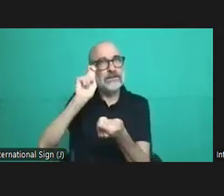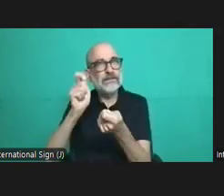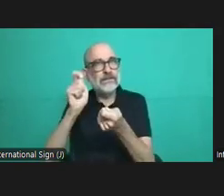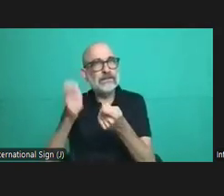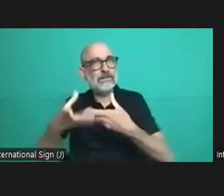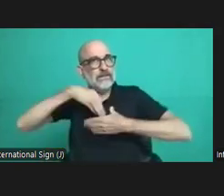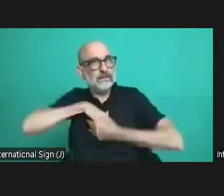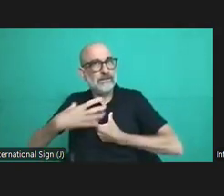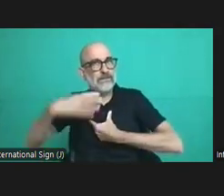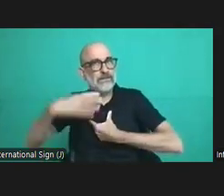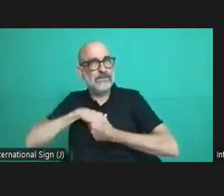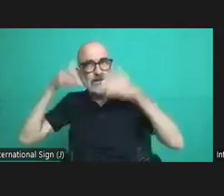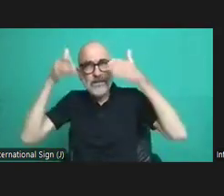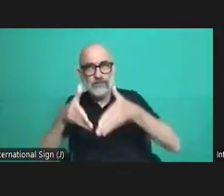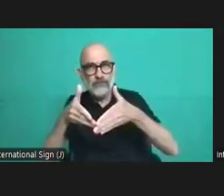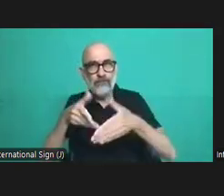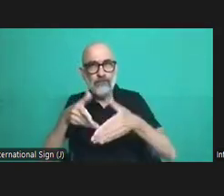How